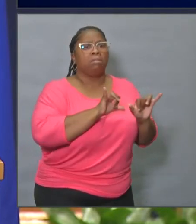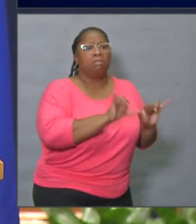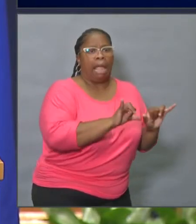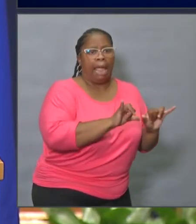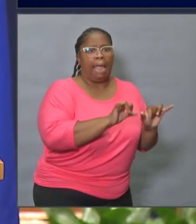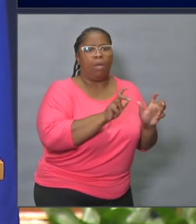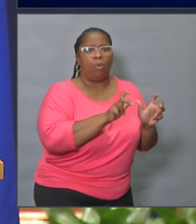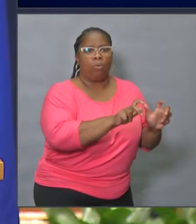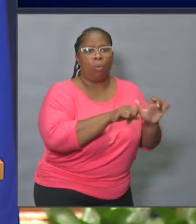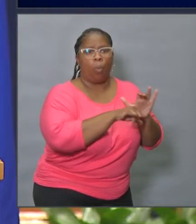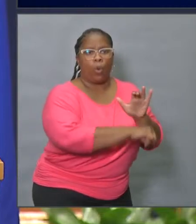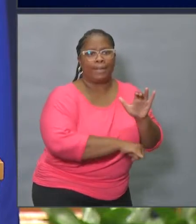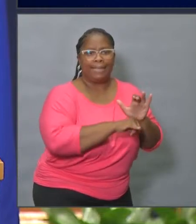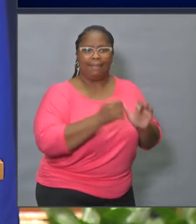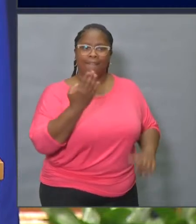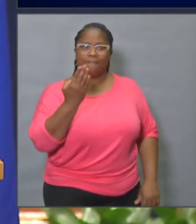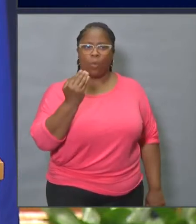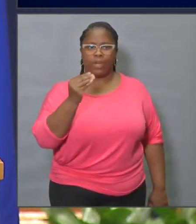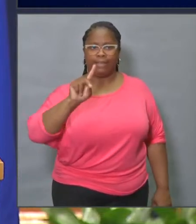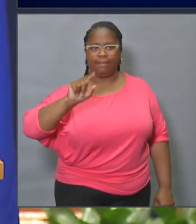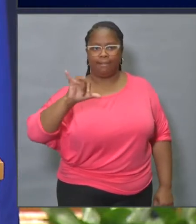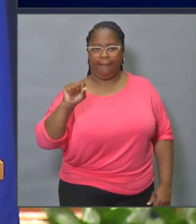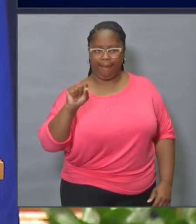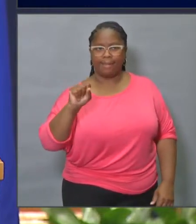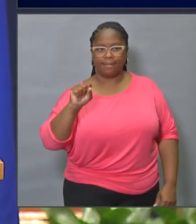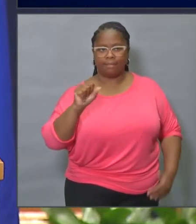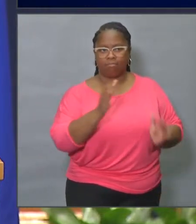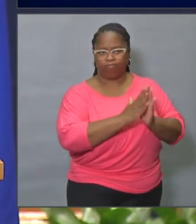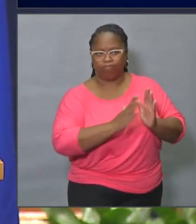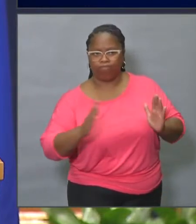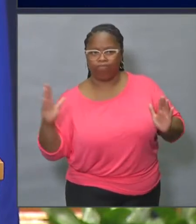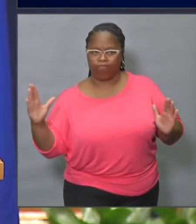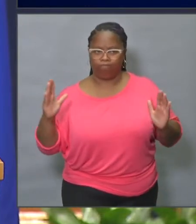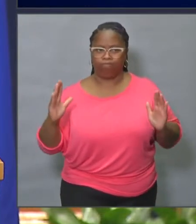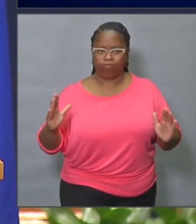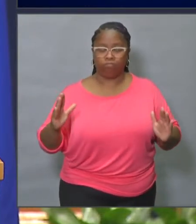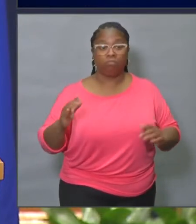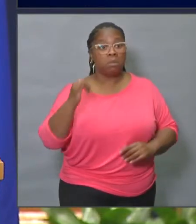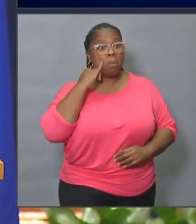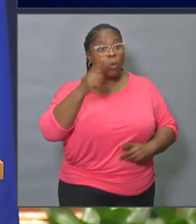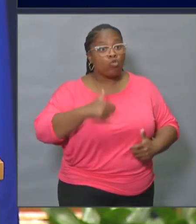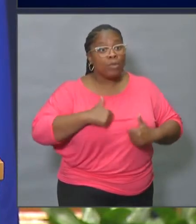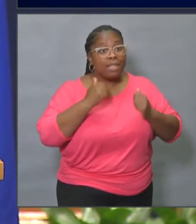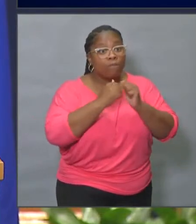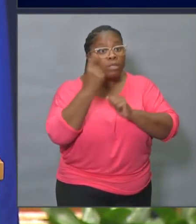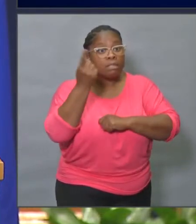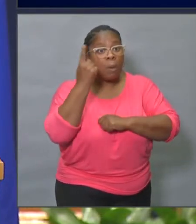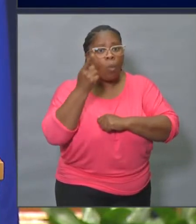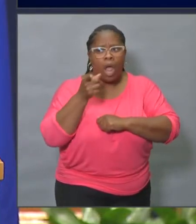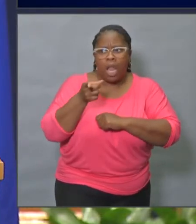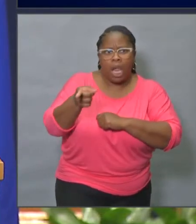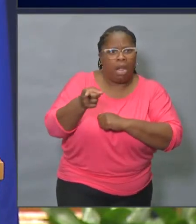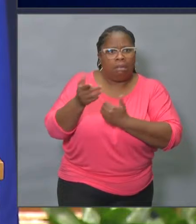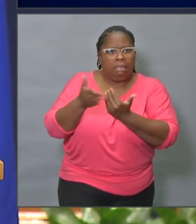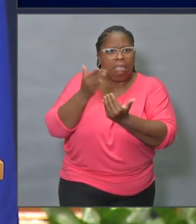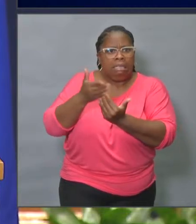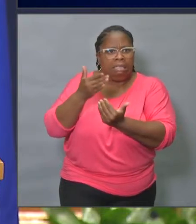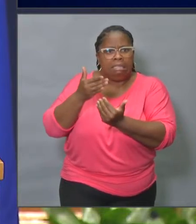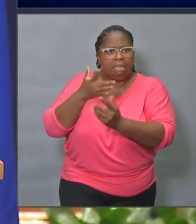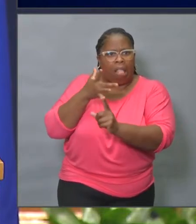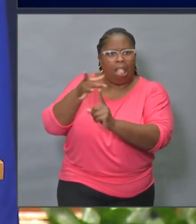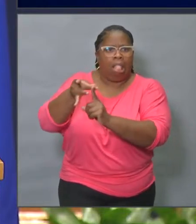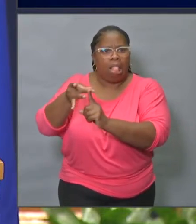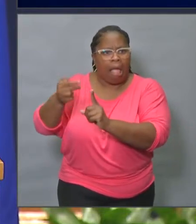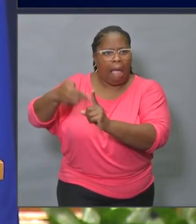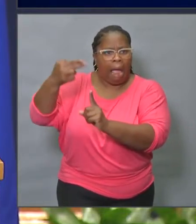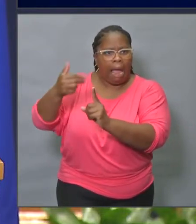your exposure. If you're living with people who are at greater risk of becoming seriously ill from the virus, it's particularly